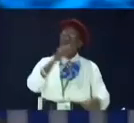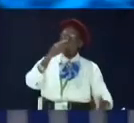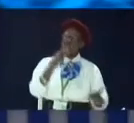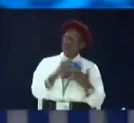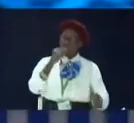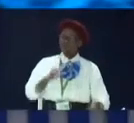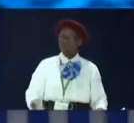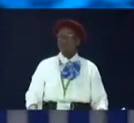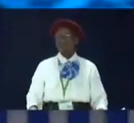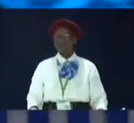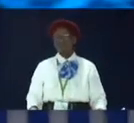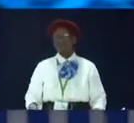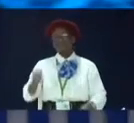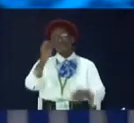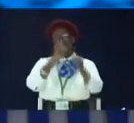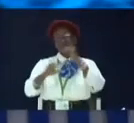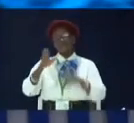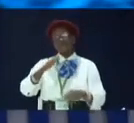Oh my daddy.